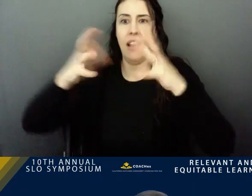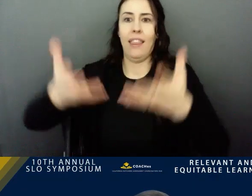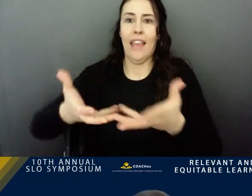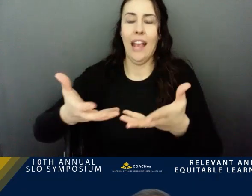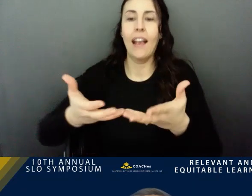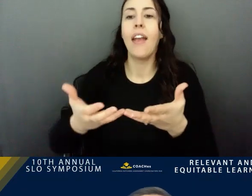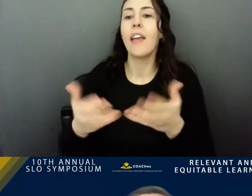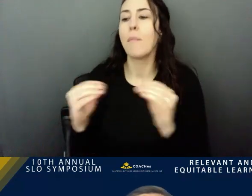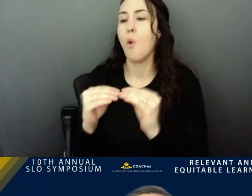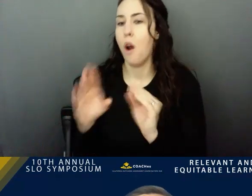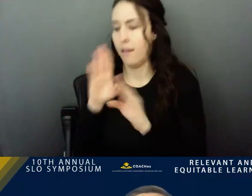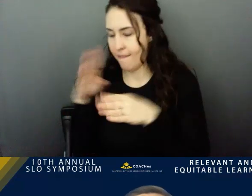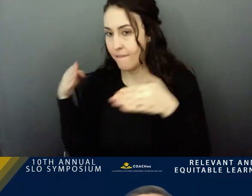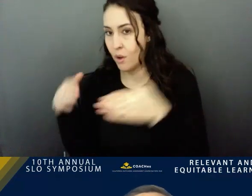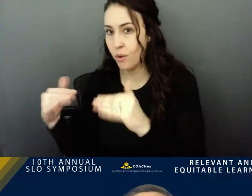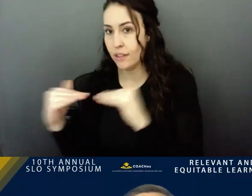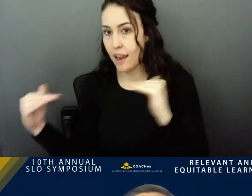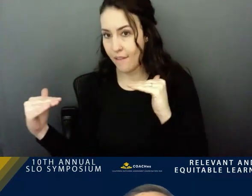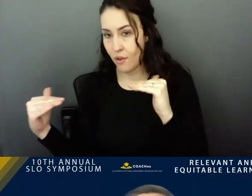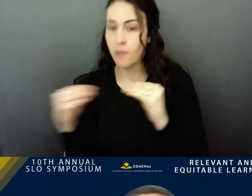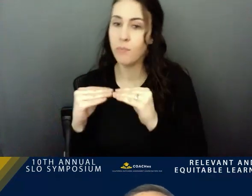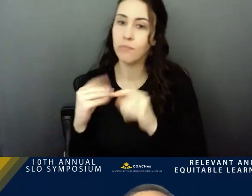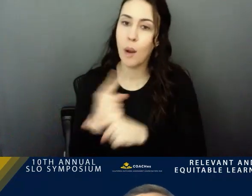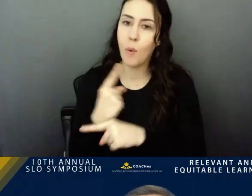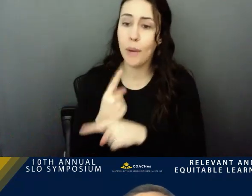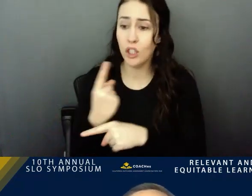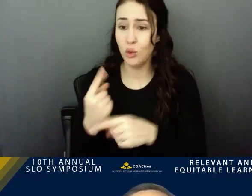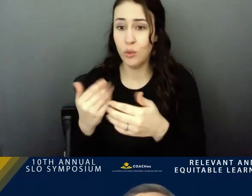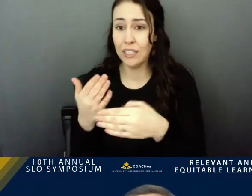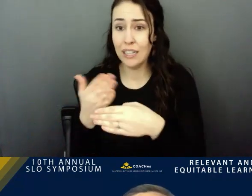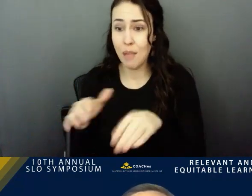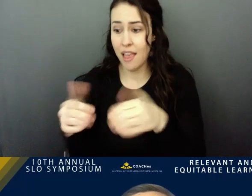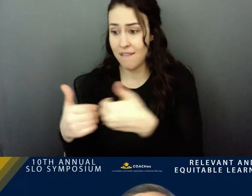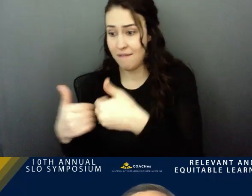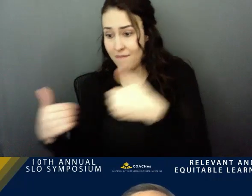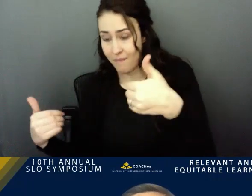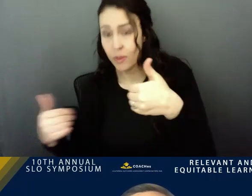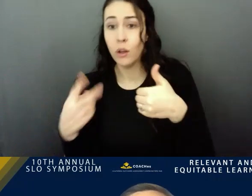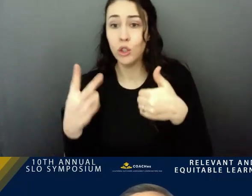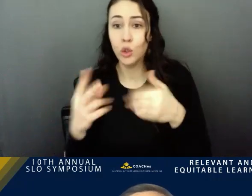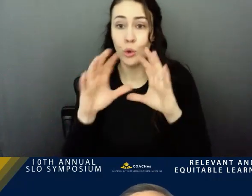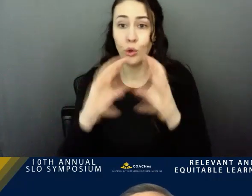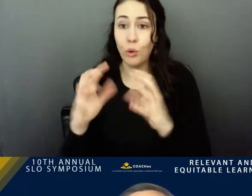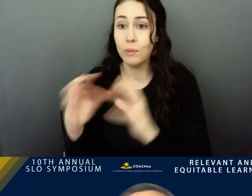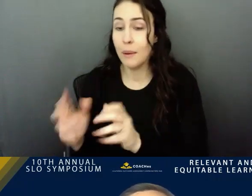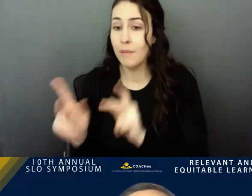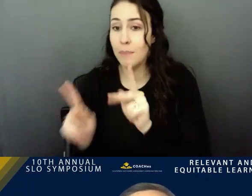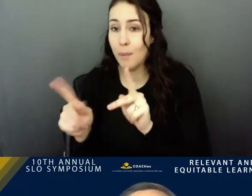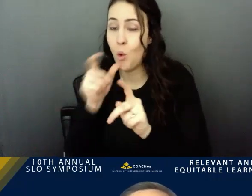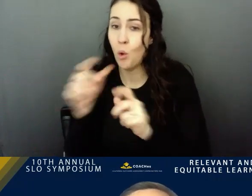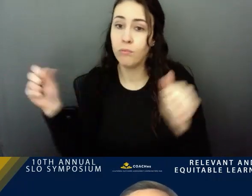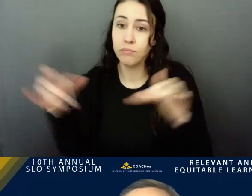level. And so it's appropriate even to split that out. And so you have two separate groups of people who come to those